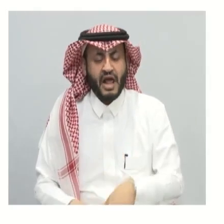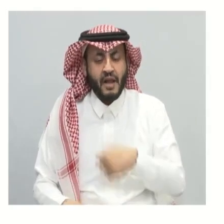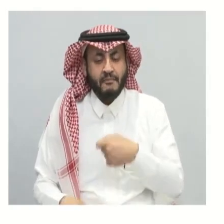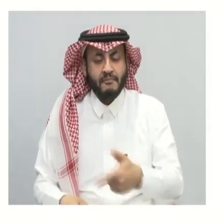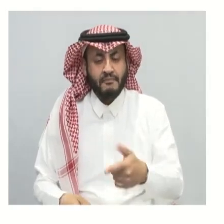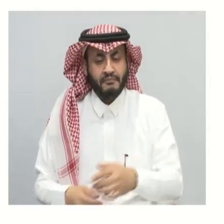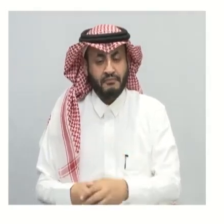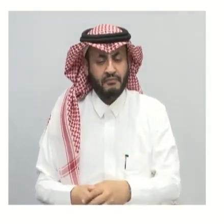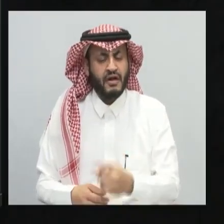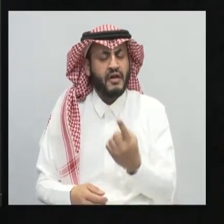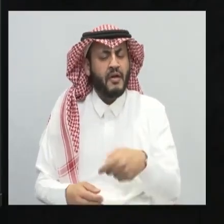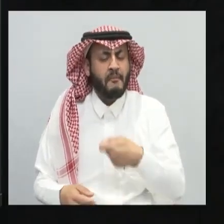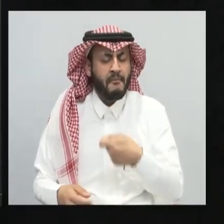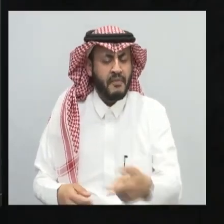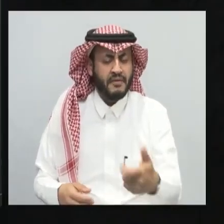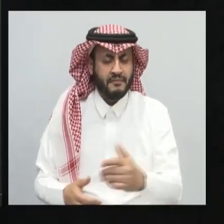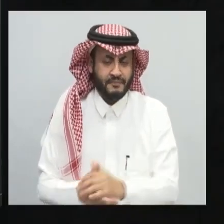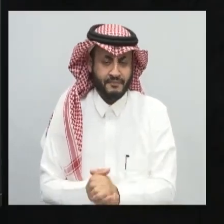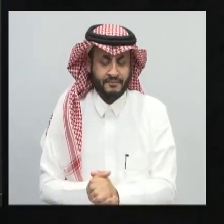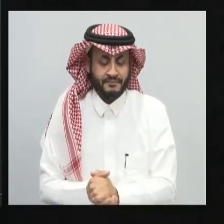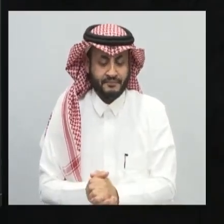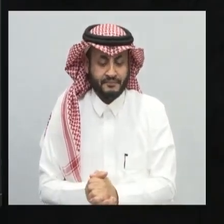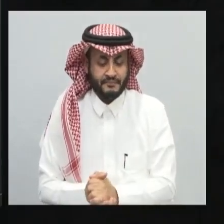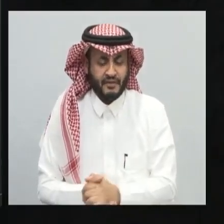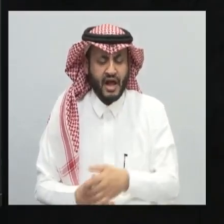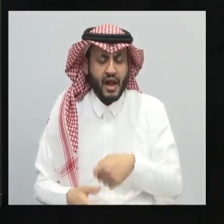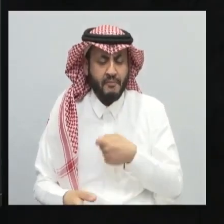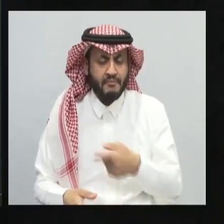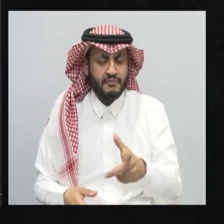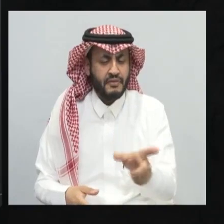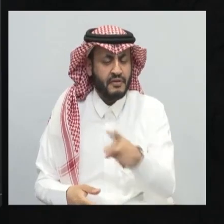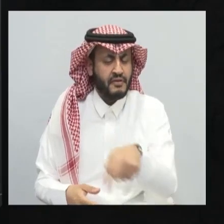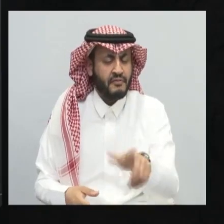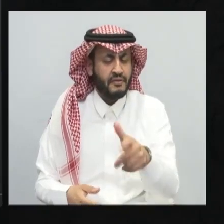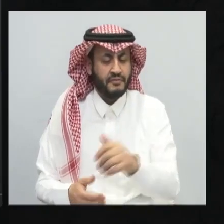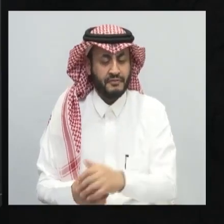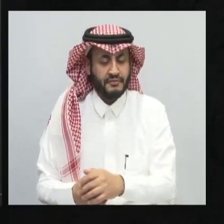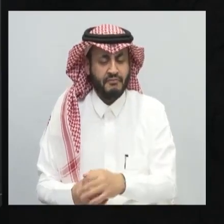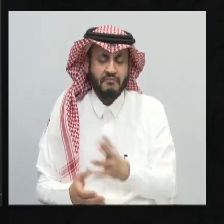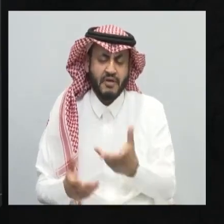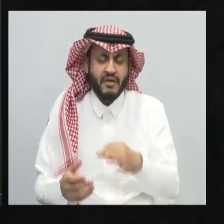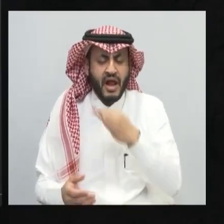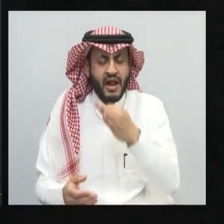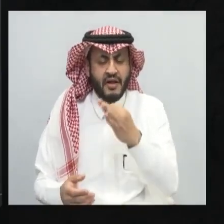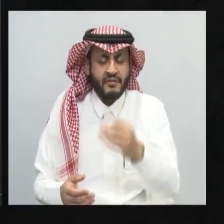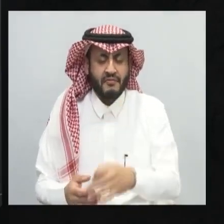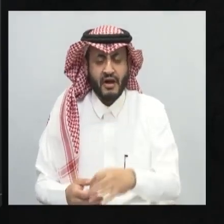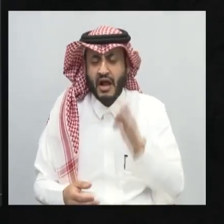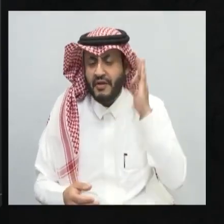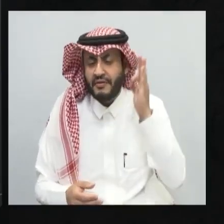easy? That was very simple for me. It was a piece of cake. Maybe the pronunciation or the listening